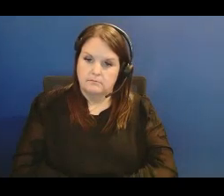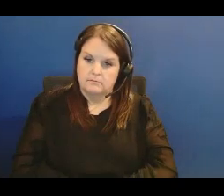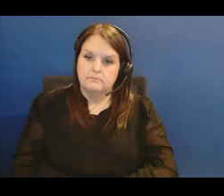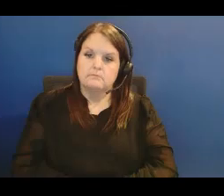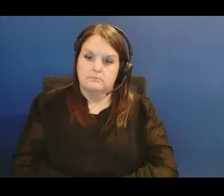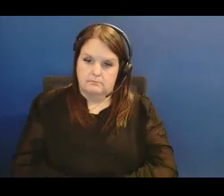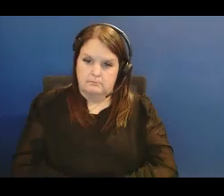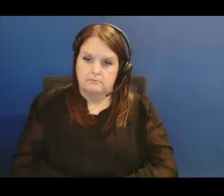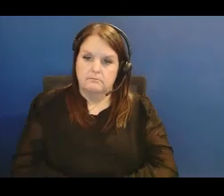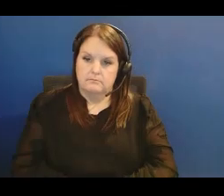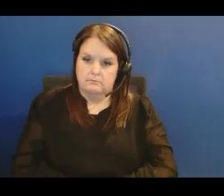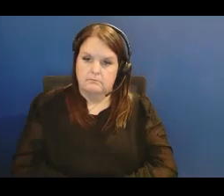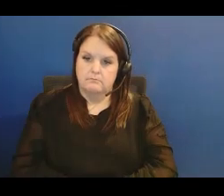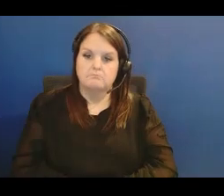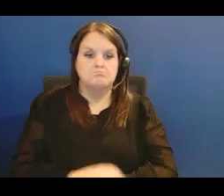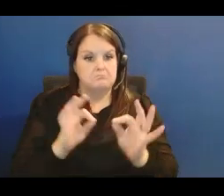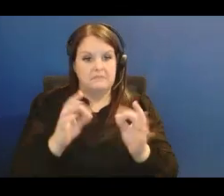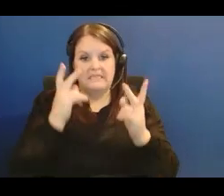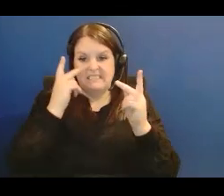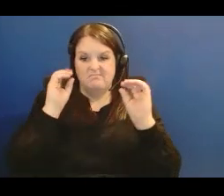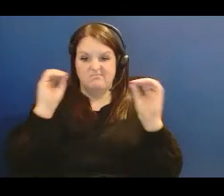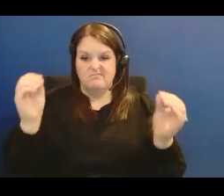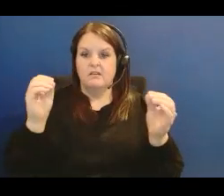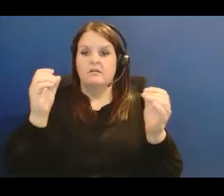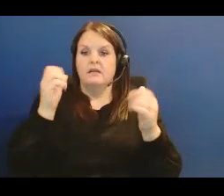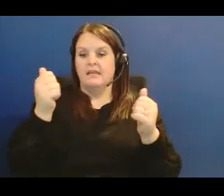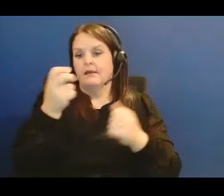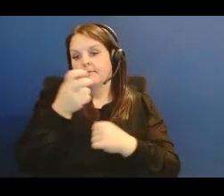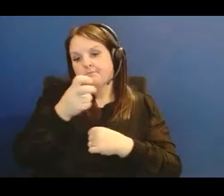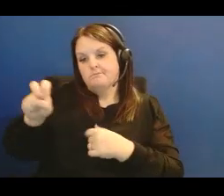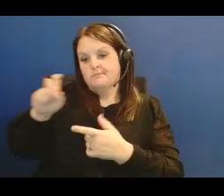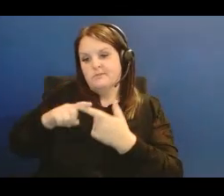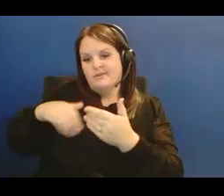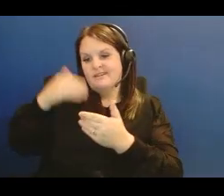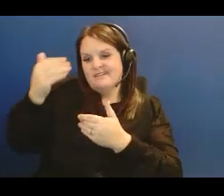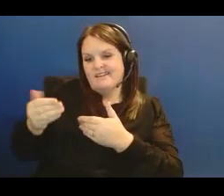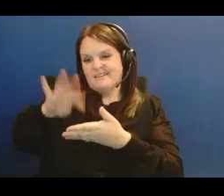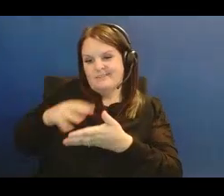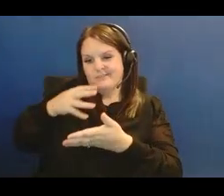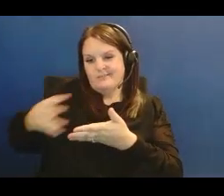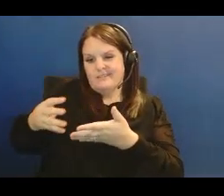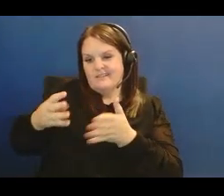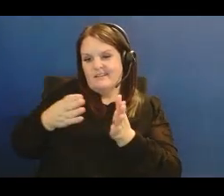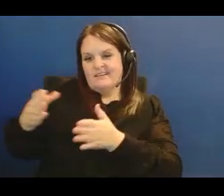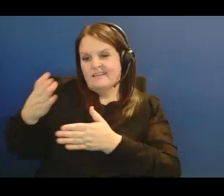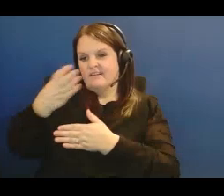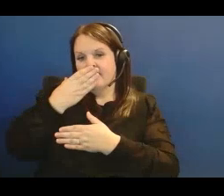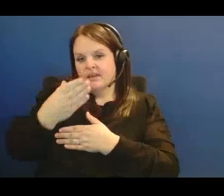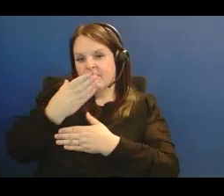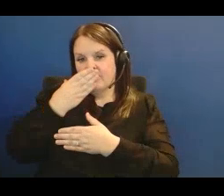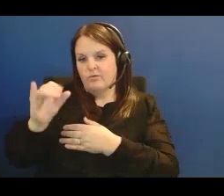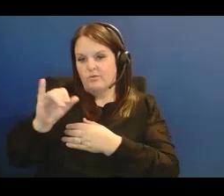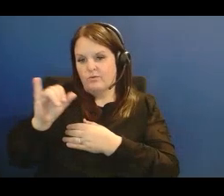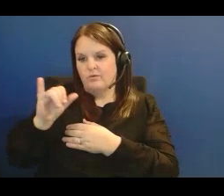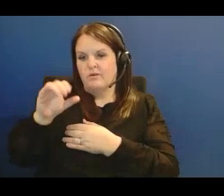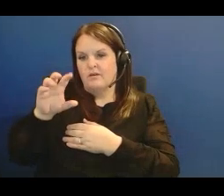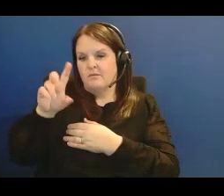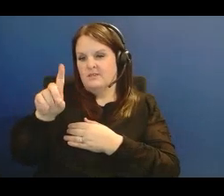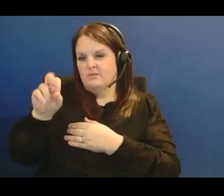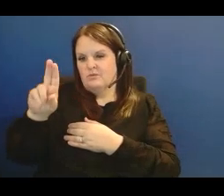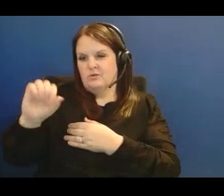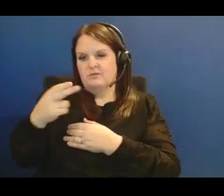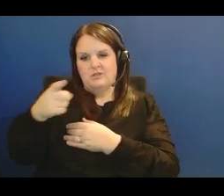Hearing or seeing none. Ahead of shifting over to the next agenda item, just wanted to commend you as well, Ms. Dorch, you and your